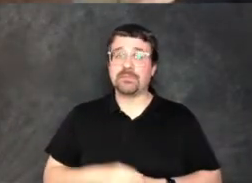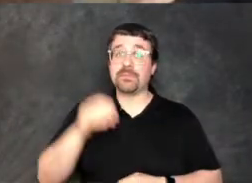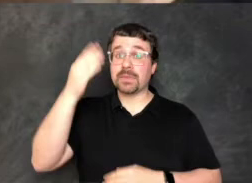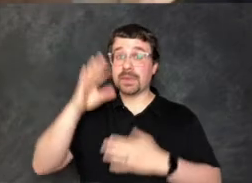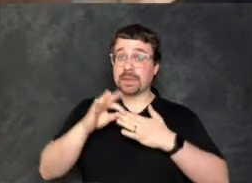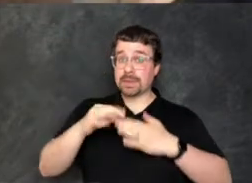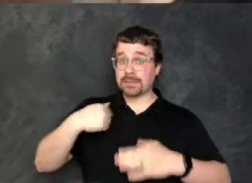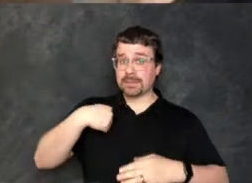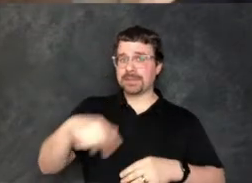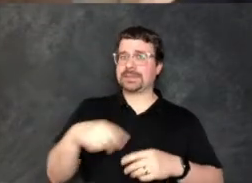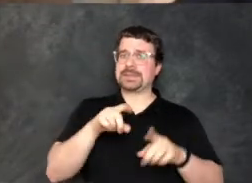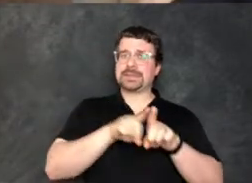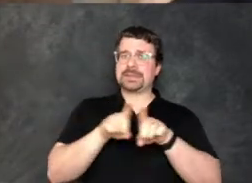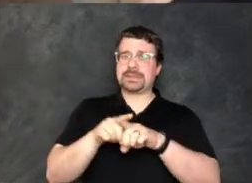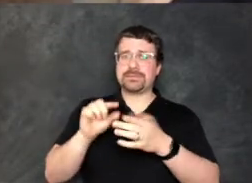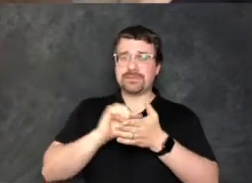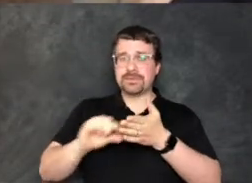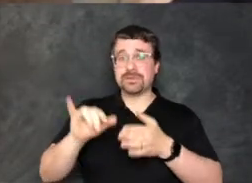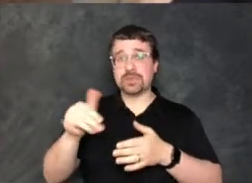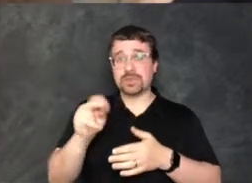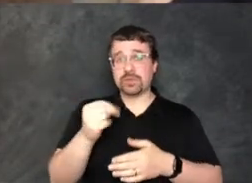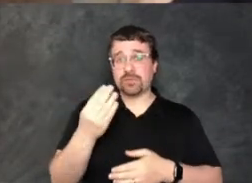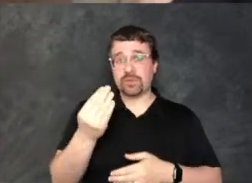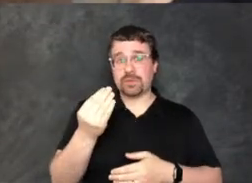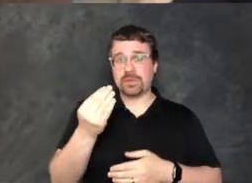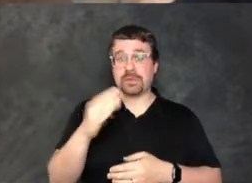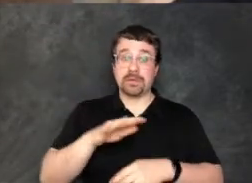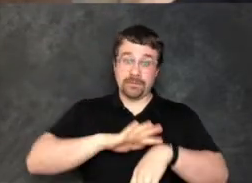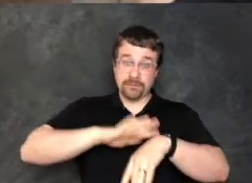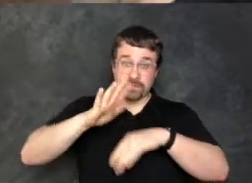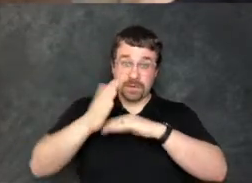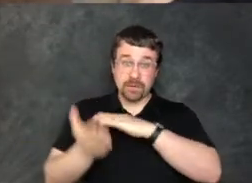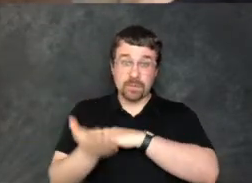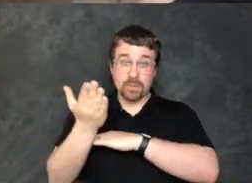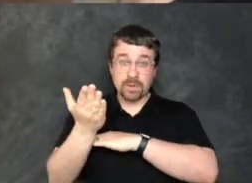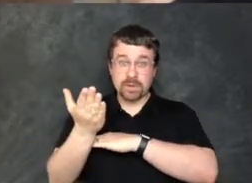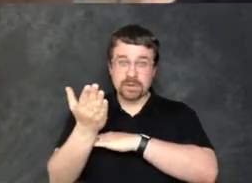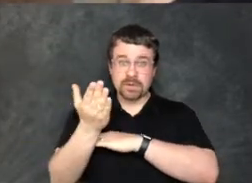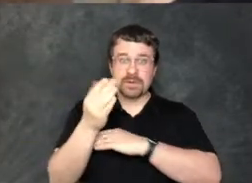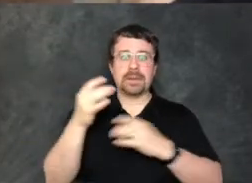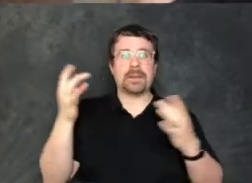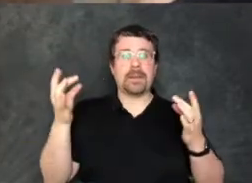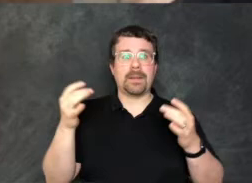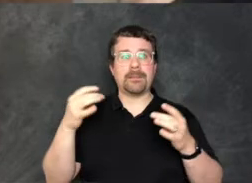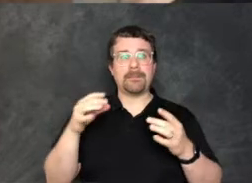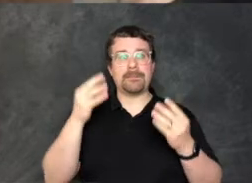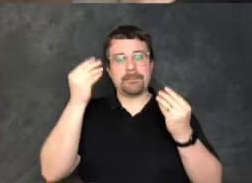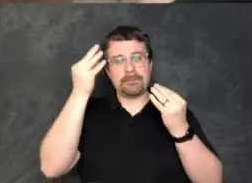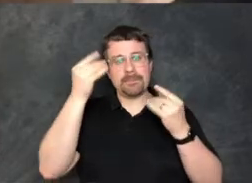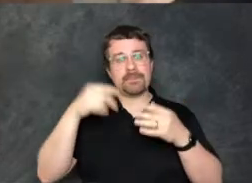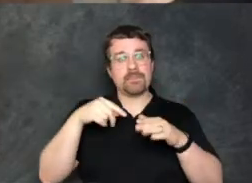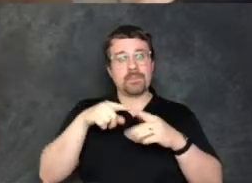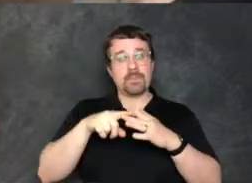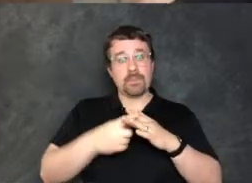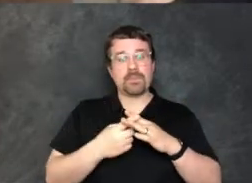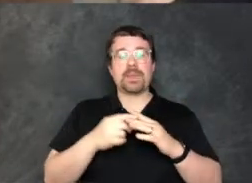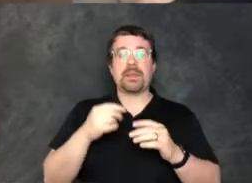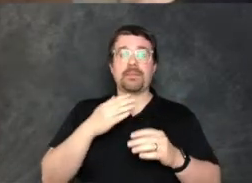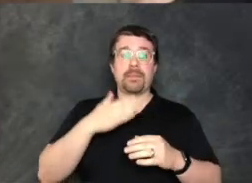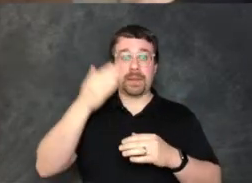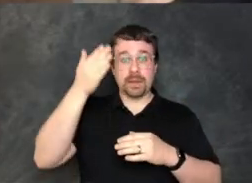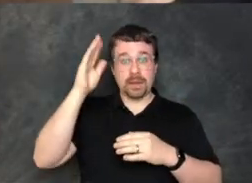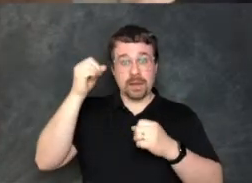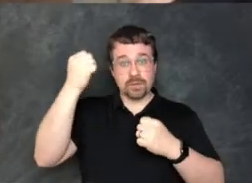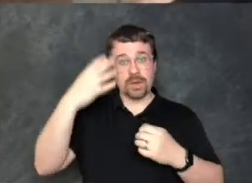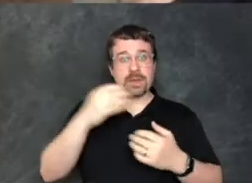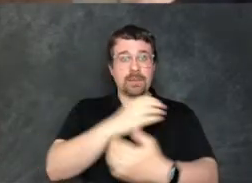difficult times. God led me to these same verses from John 14, and by 5 a.m., a meditation had been born